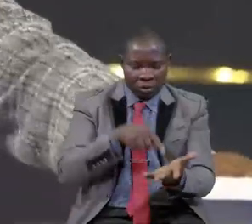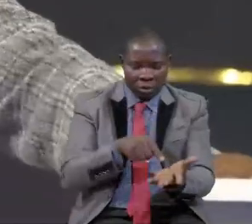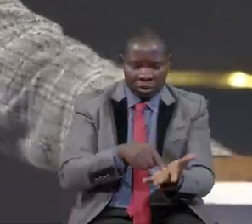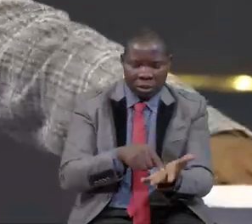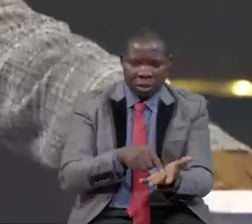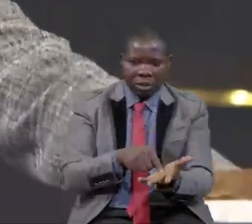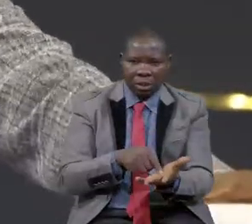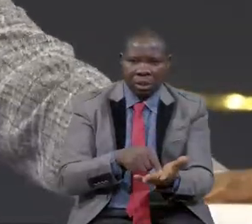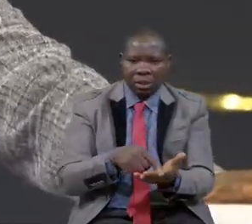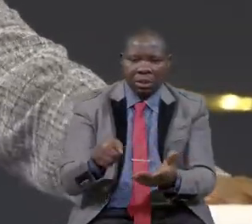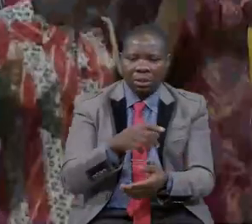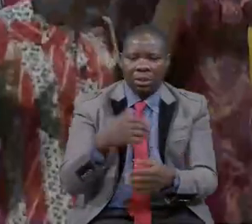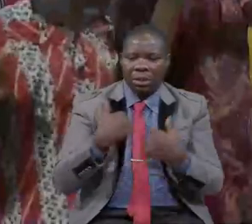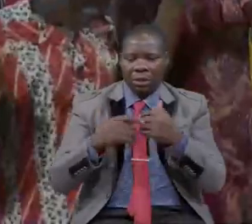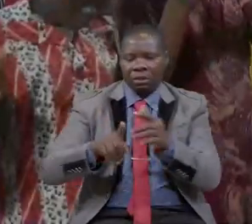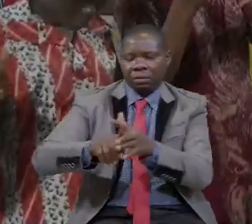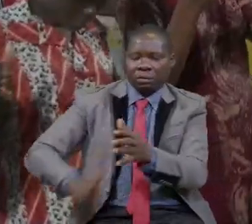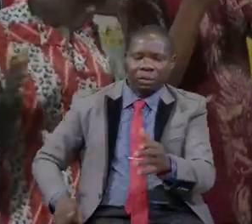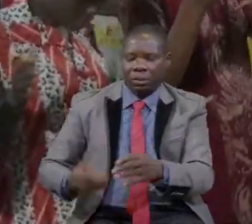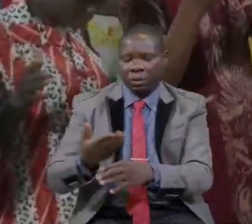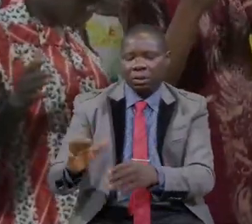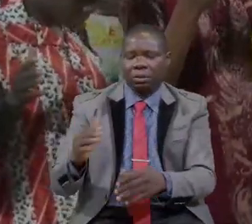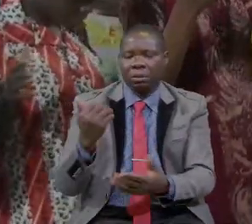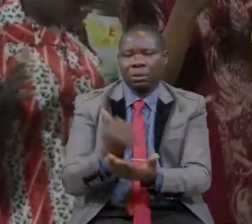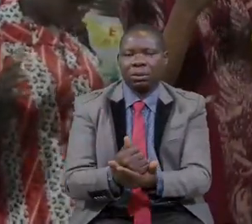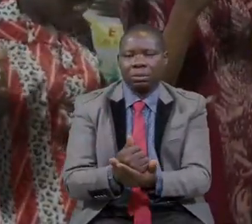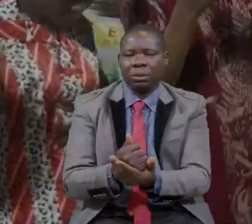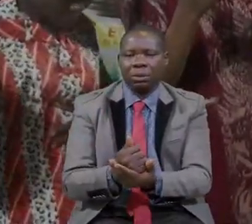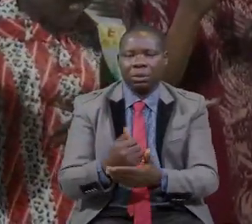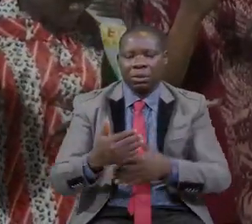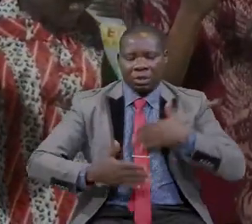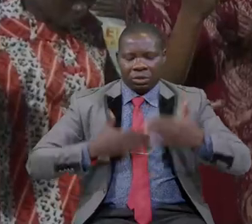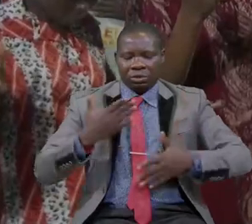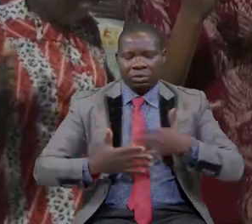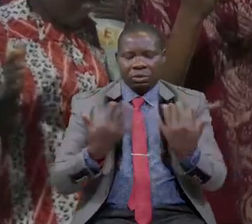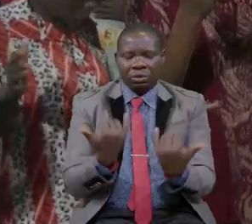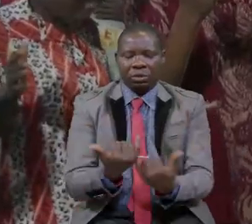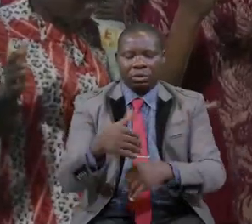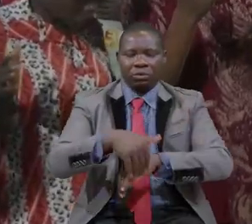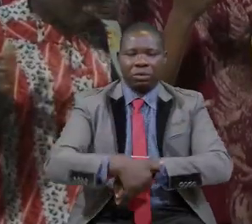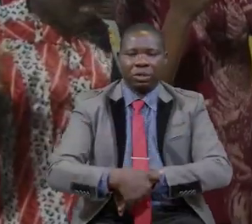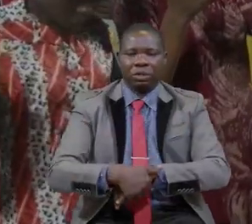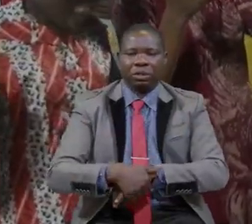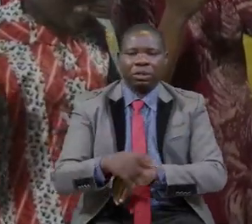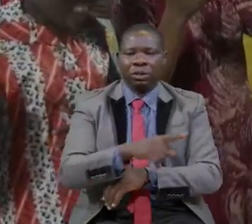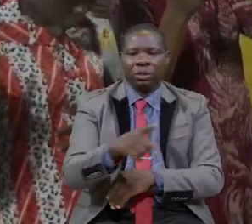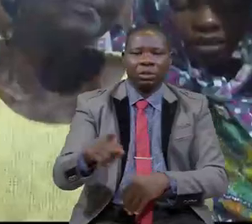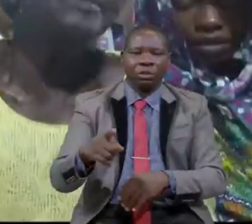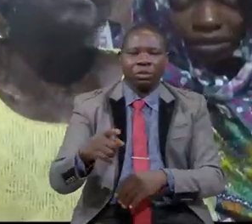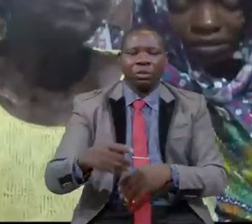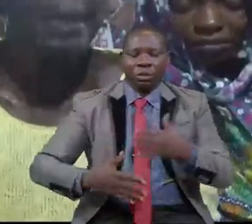they'll vanish away. Joy tonight. Jubilation